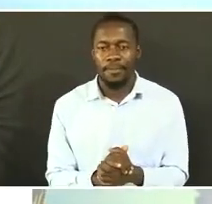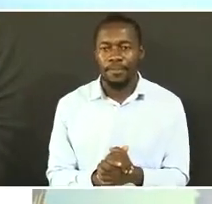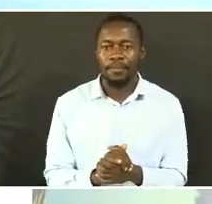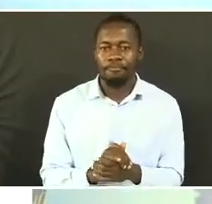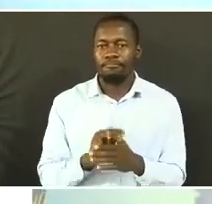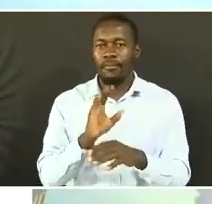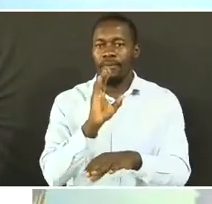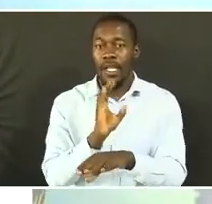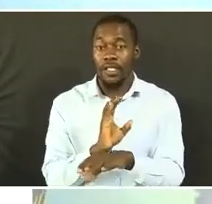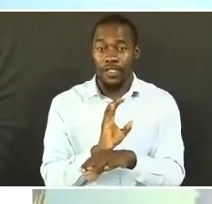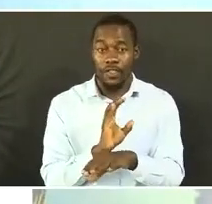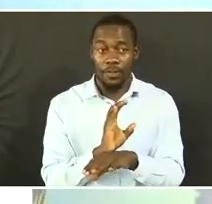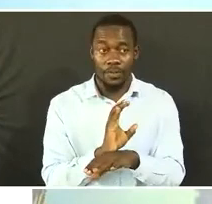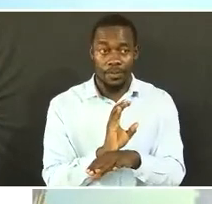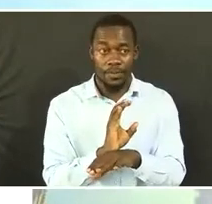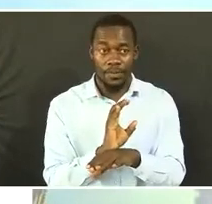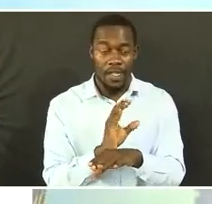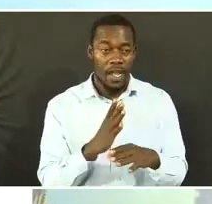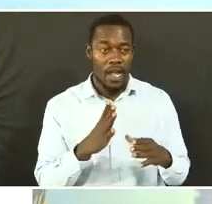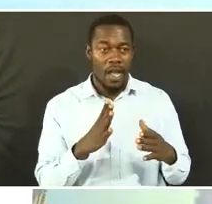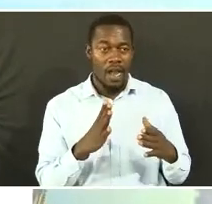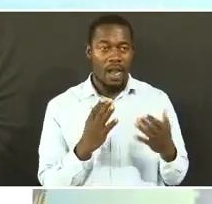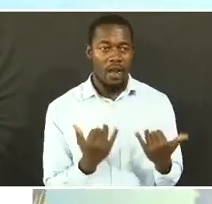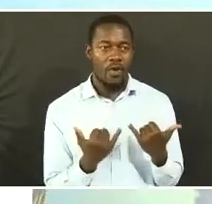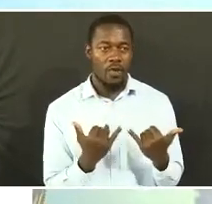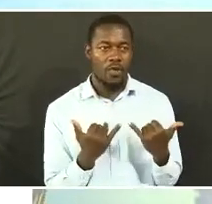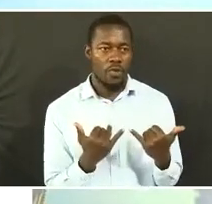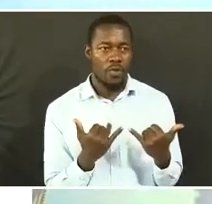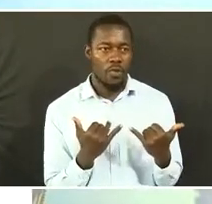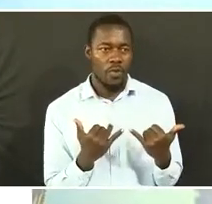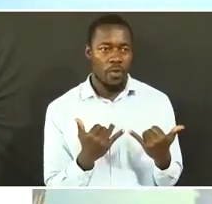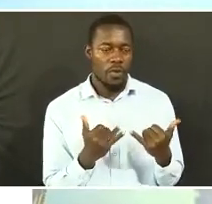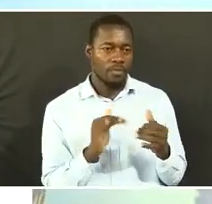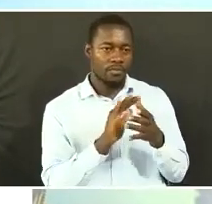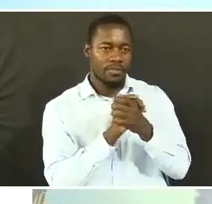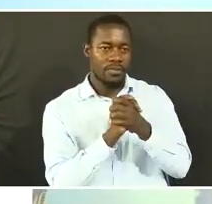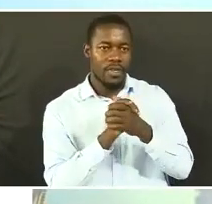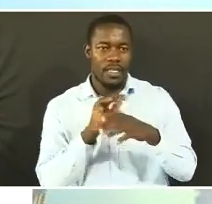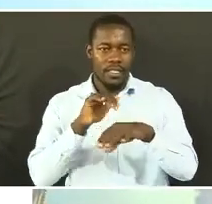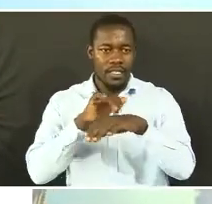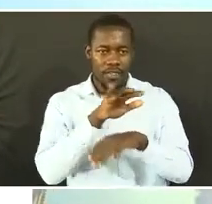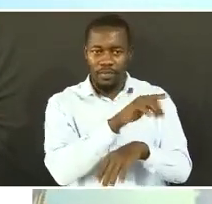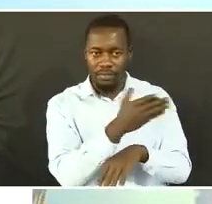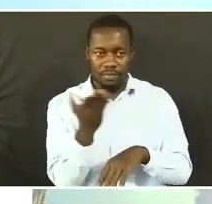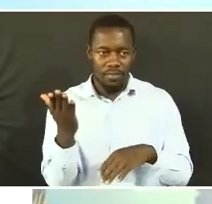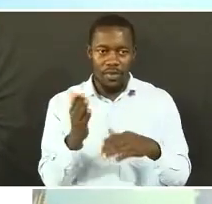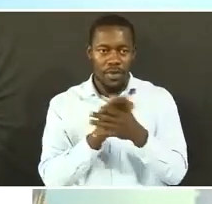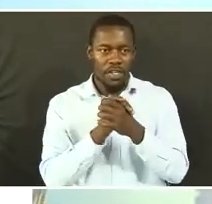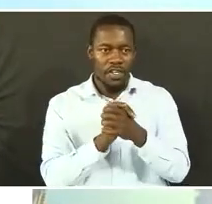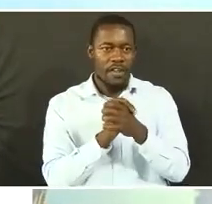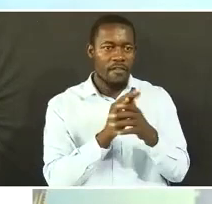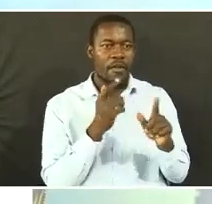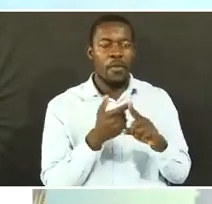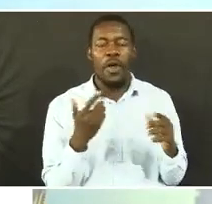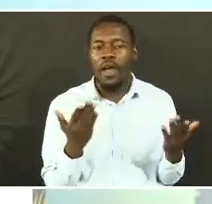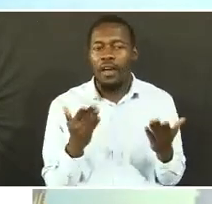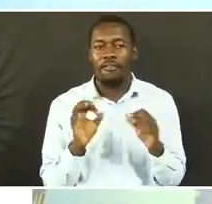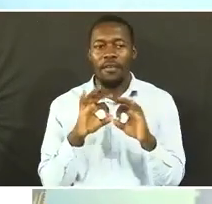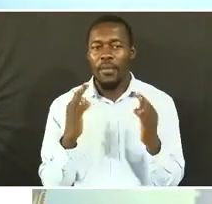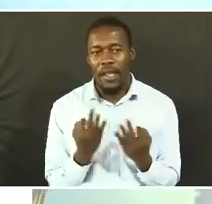Church, allow me at the very early stage to bring you greetings from my family, my dear